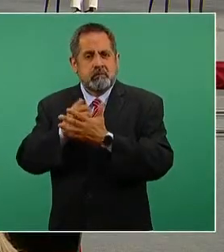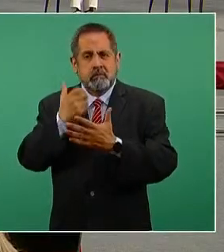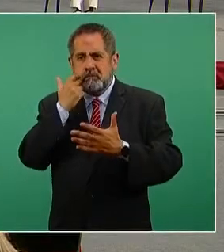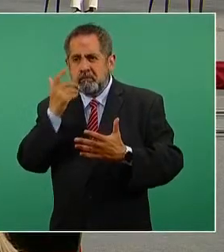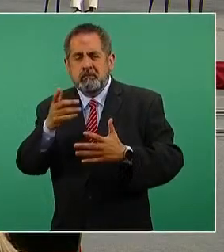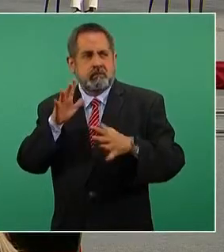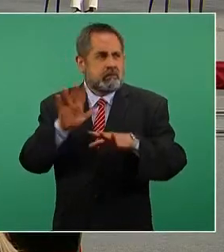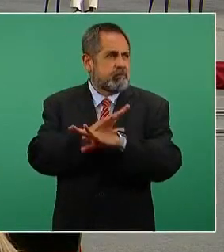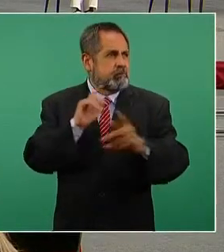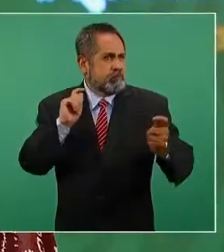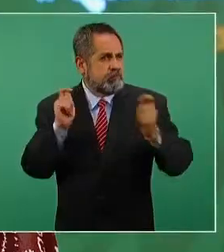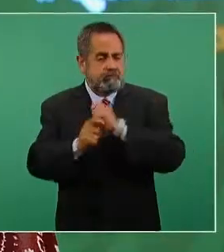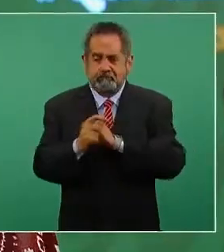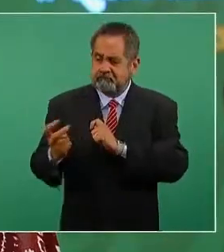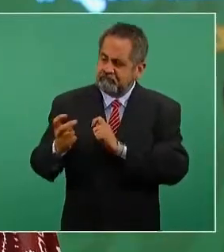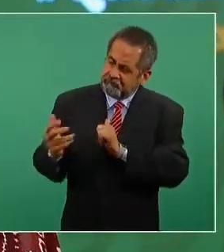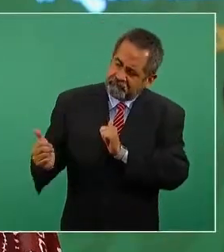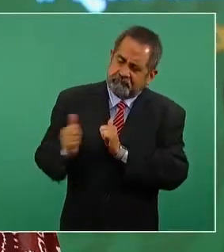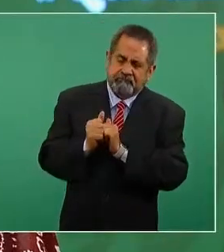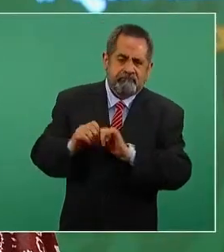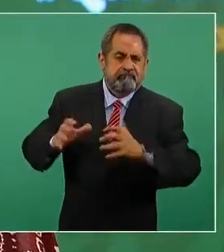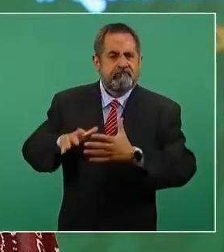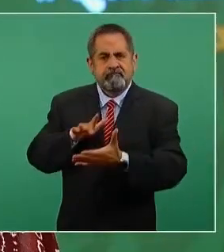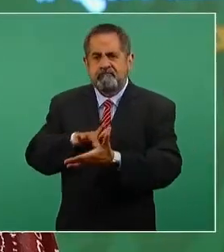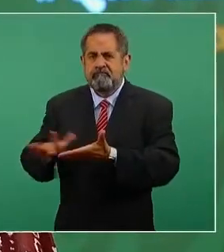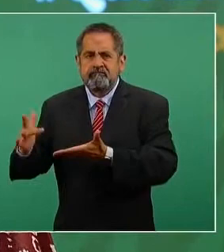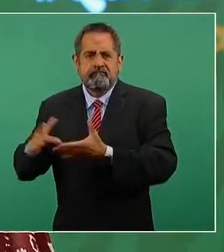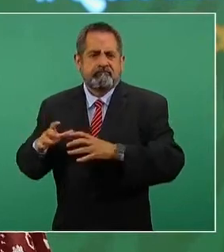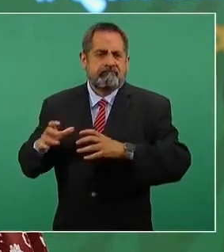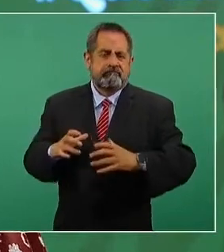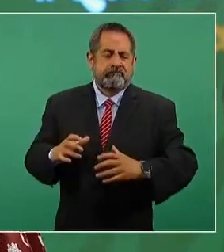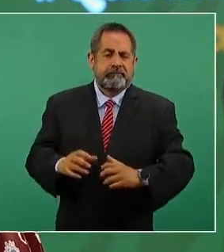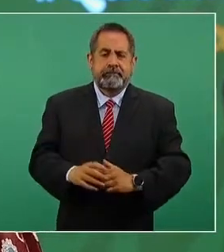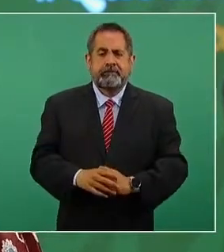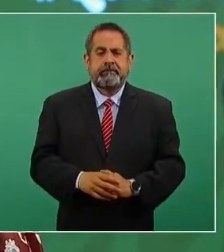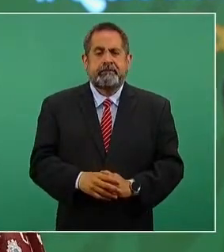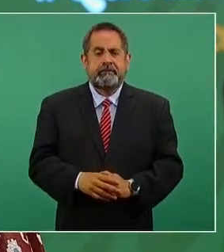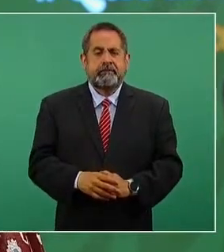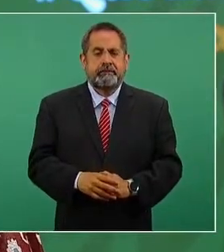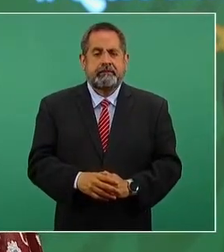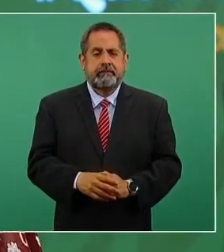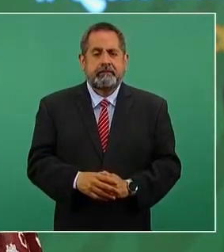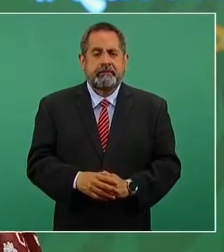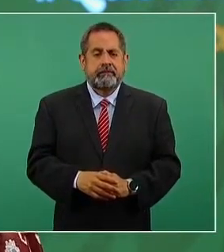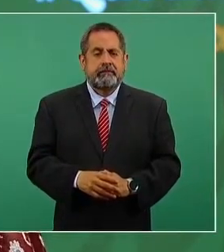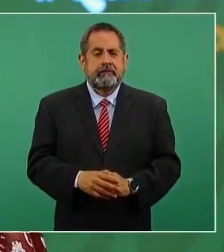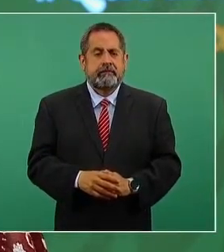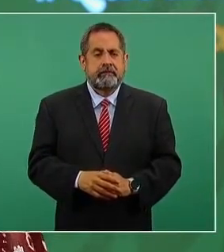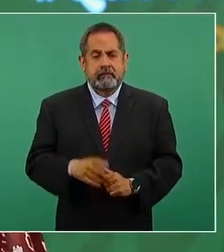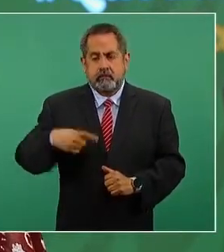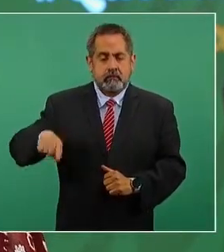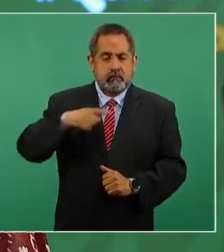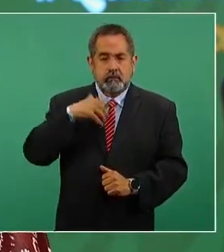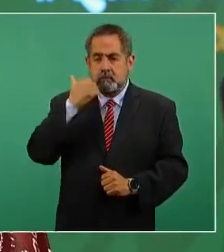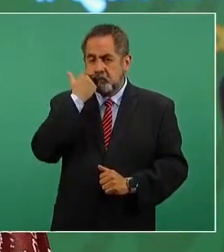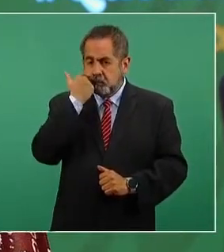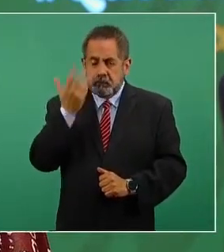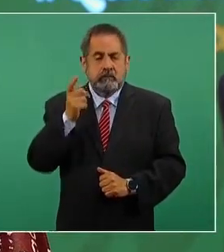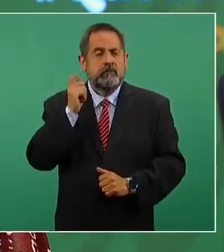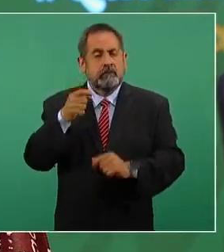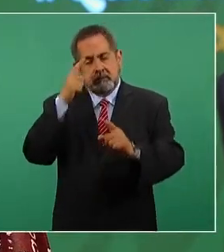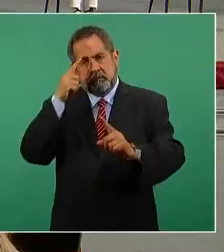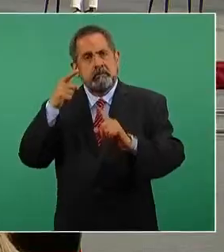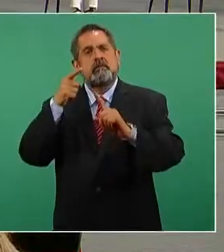cambio. And we want to end the phenomena of bystanders. Everyone has to be